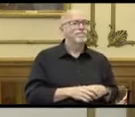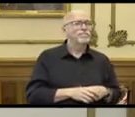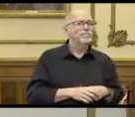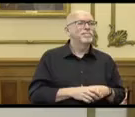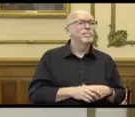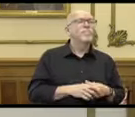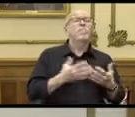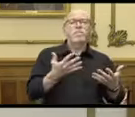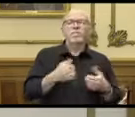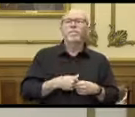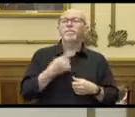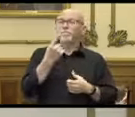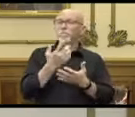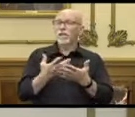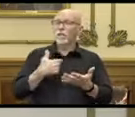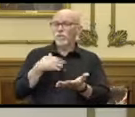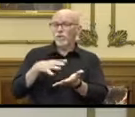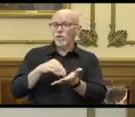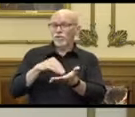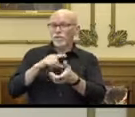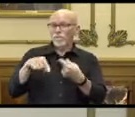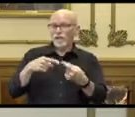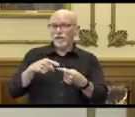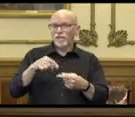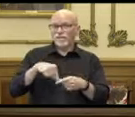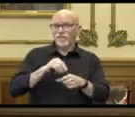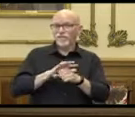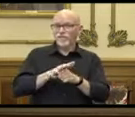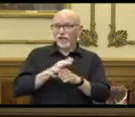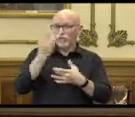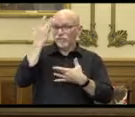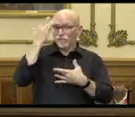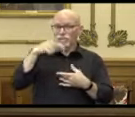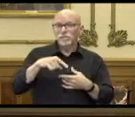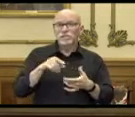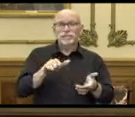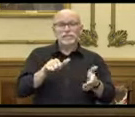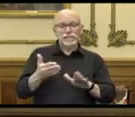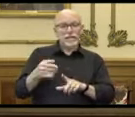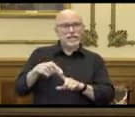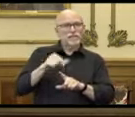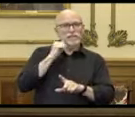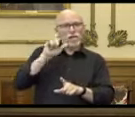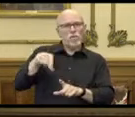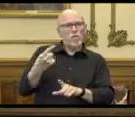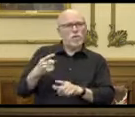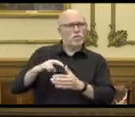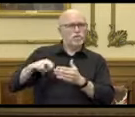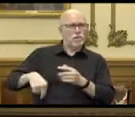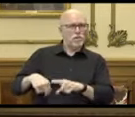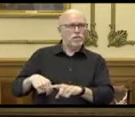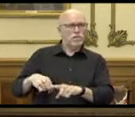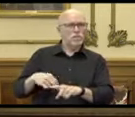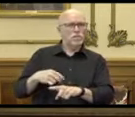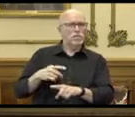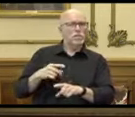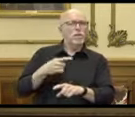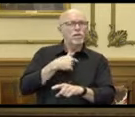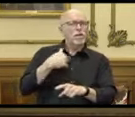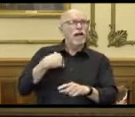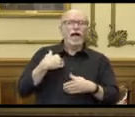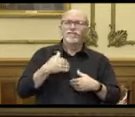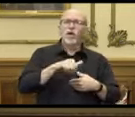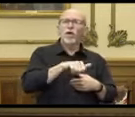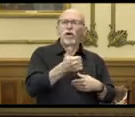Well, one of the things that we're learning about this virus is that death is not the only outcome that we're trying to avoid. There are